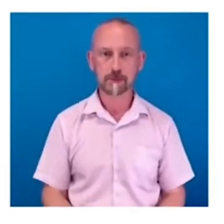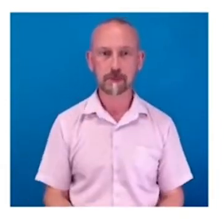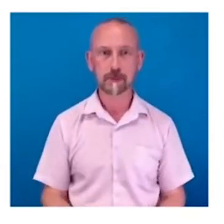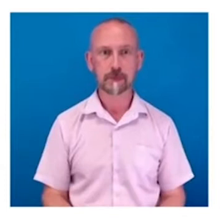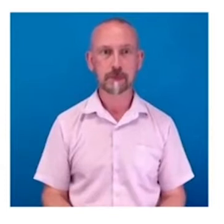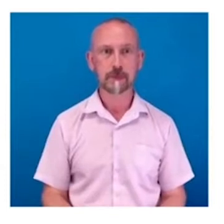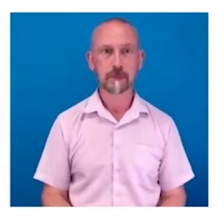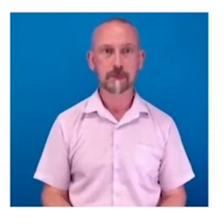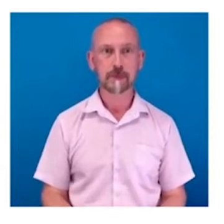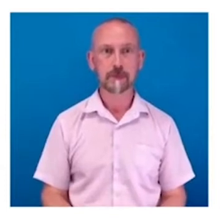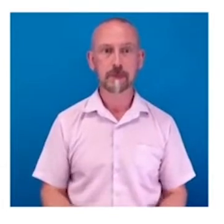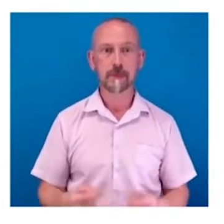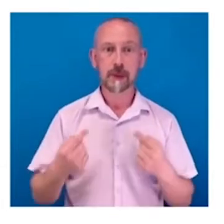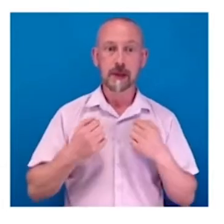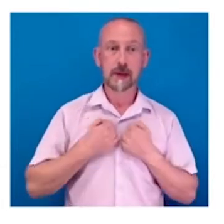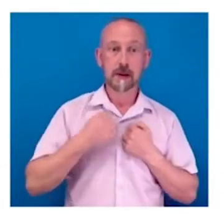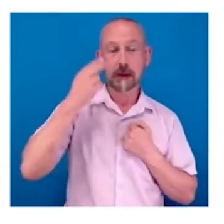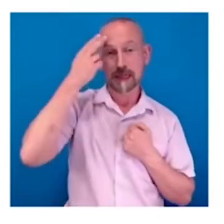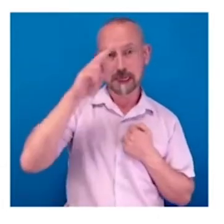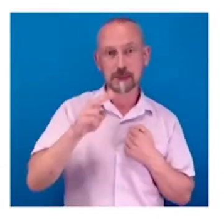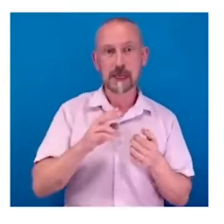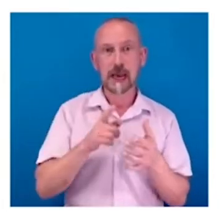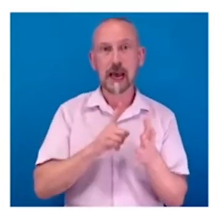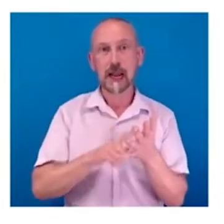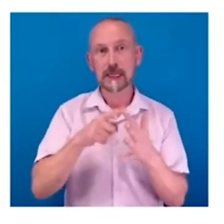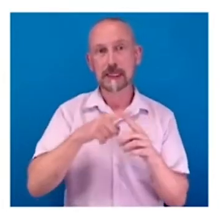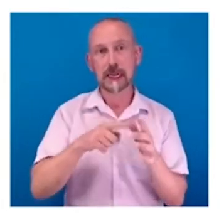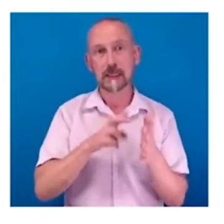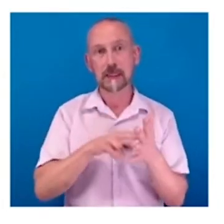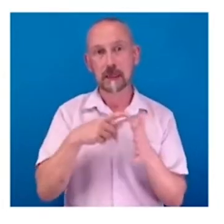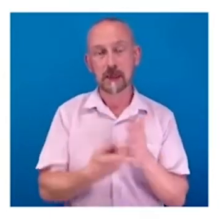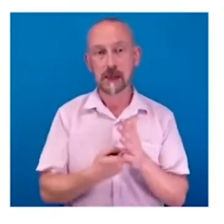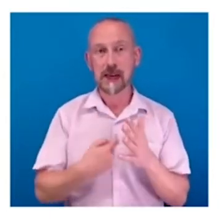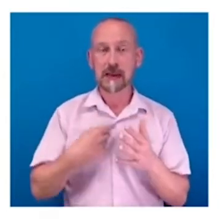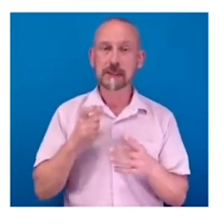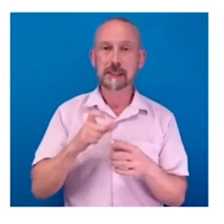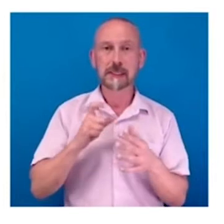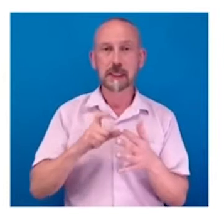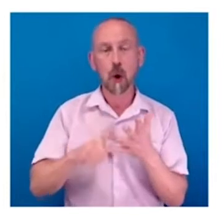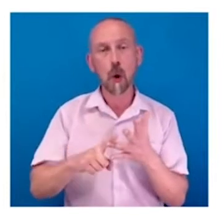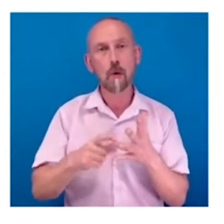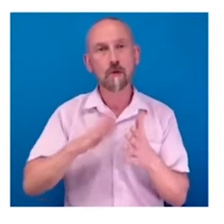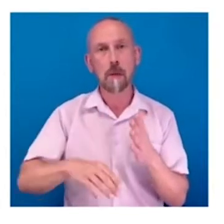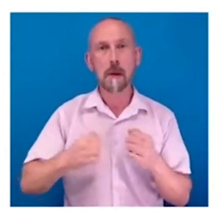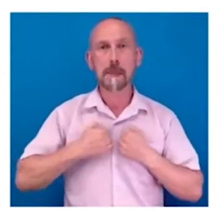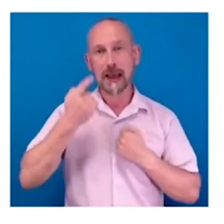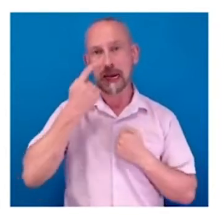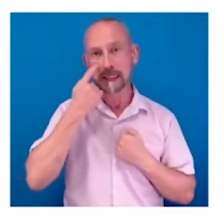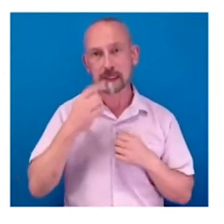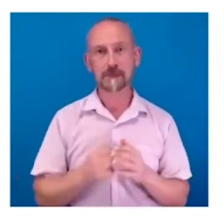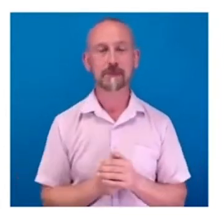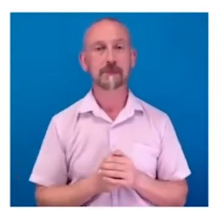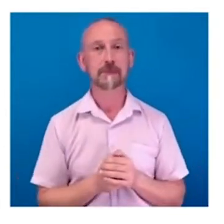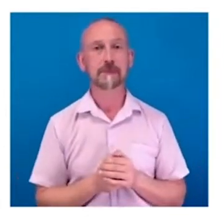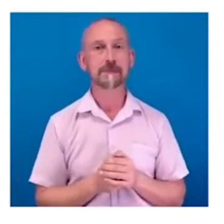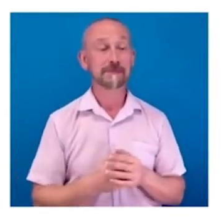And my name is Alexander Hauslev Jensen, and I'm the CCO of Be My Eyes. And hello, I'm the chair today, and I'm